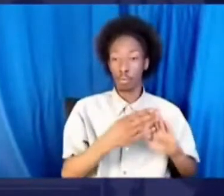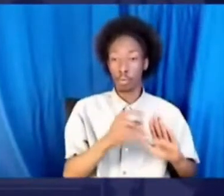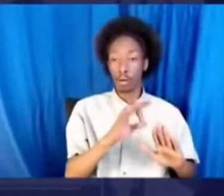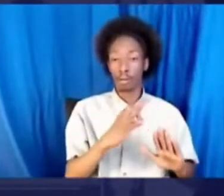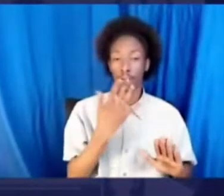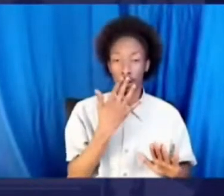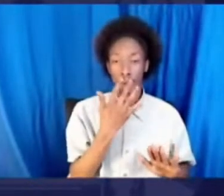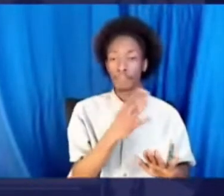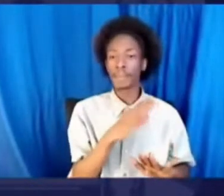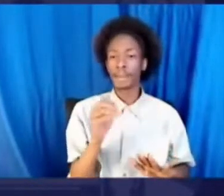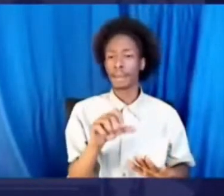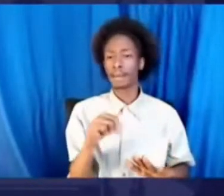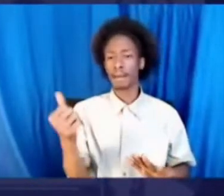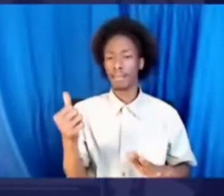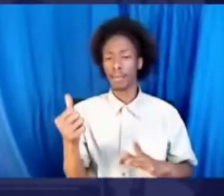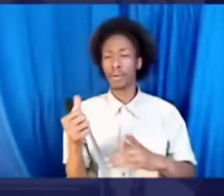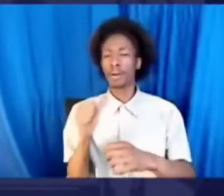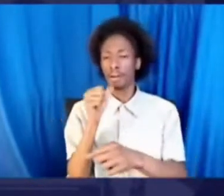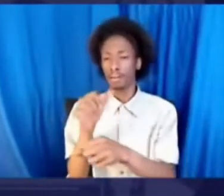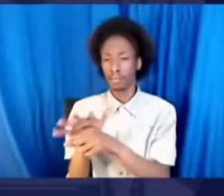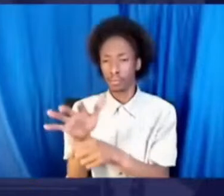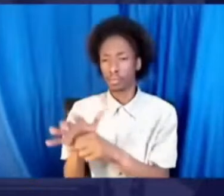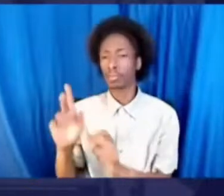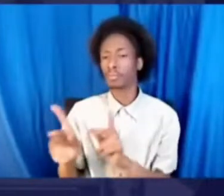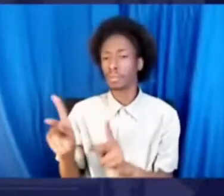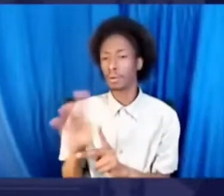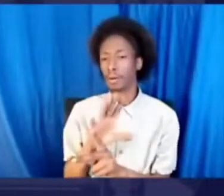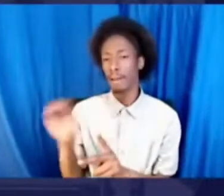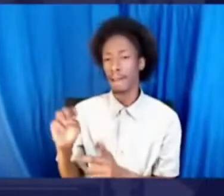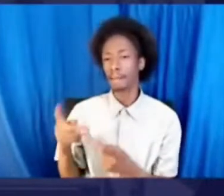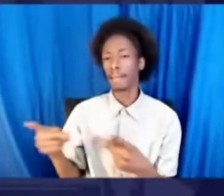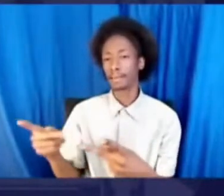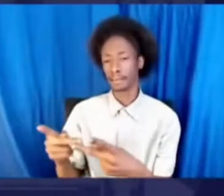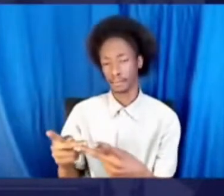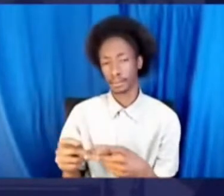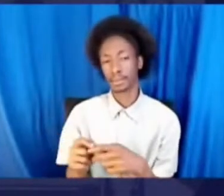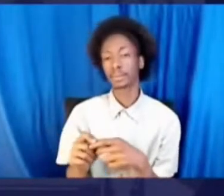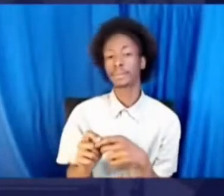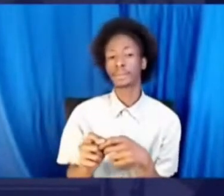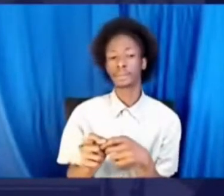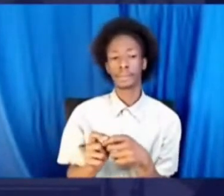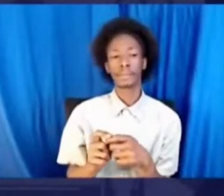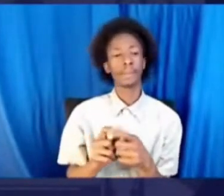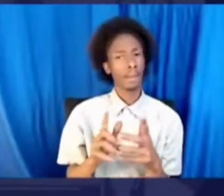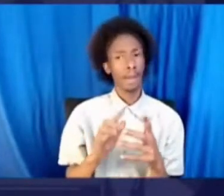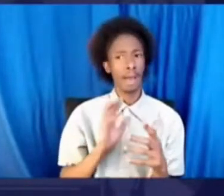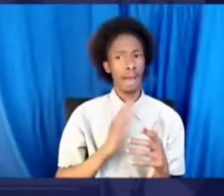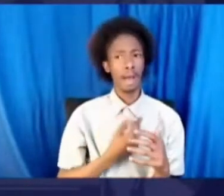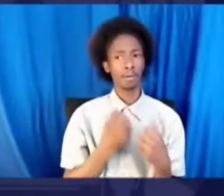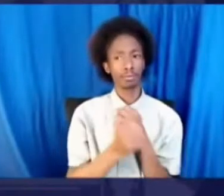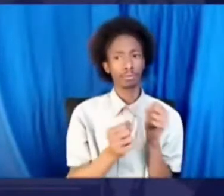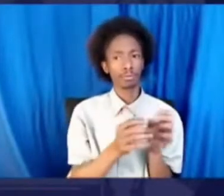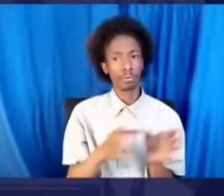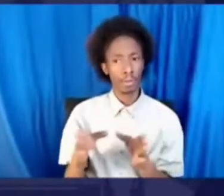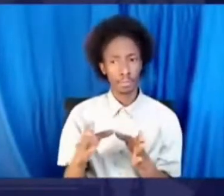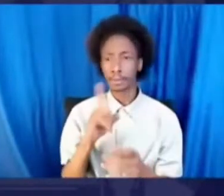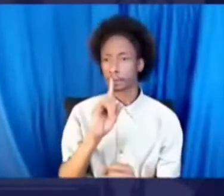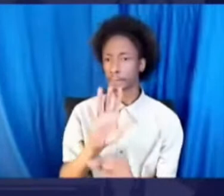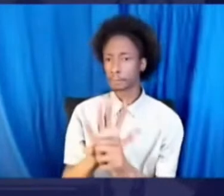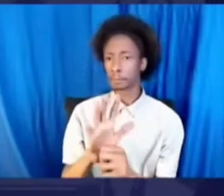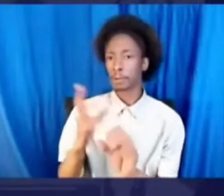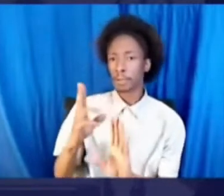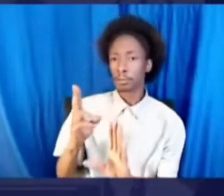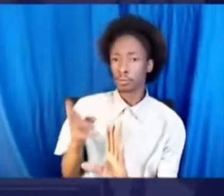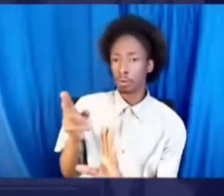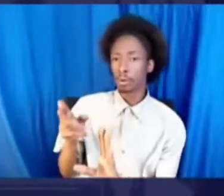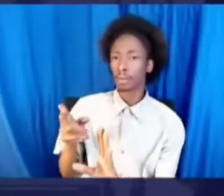and other underserved people and places. A major part of our strategy is to ensure that historically